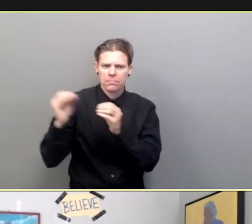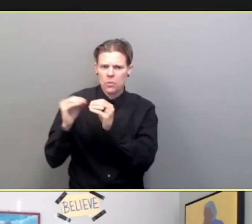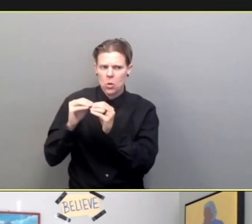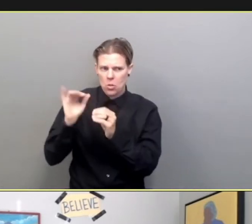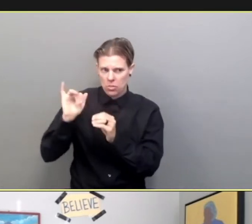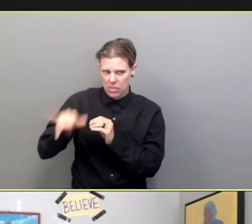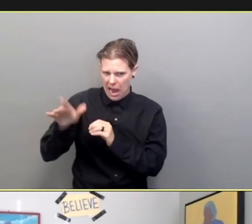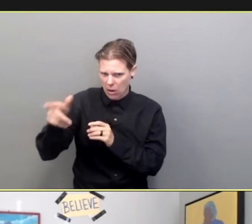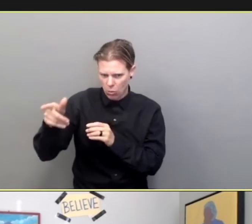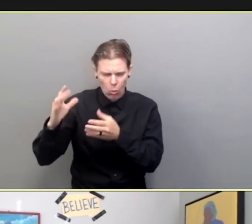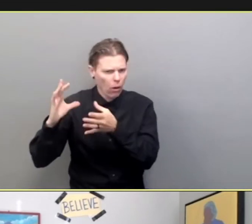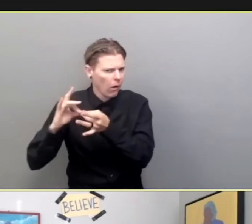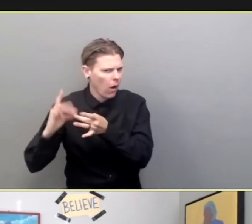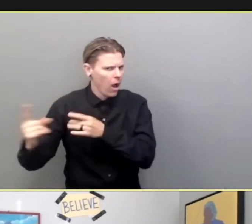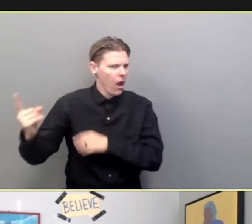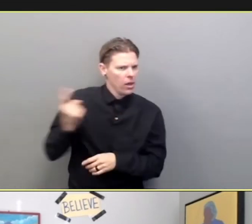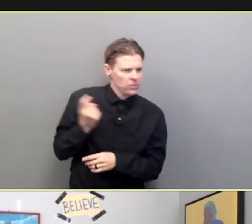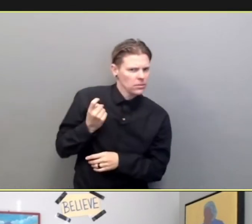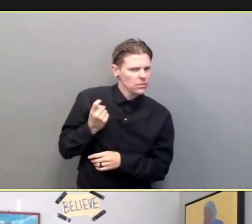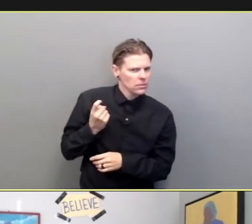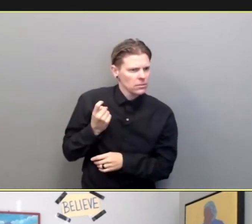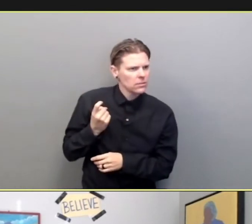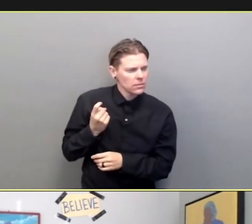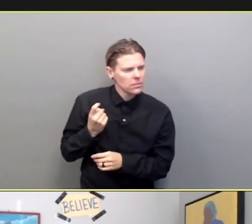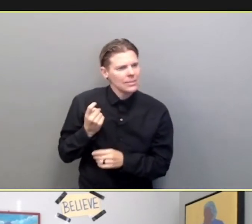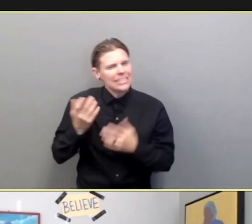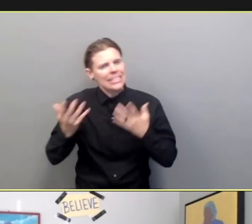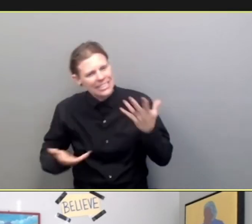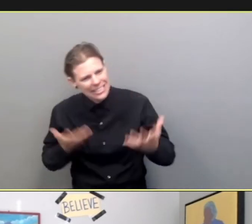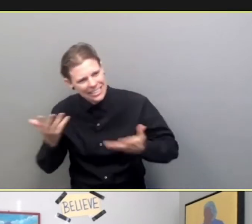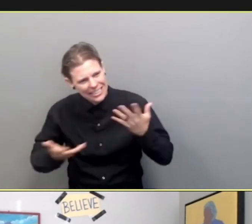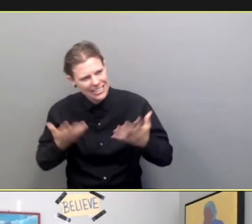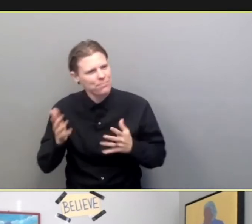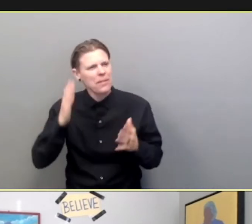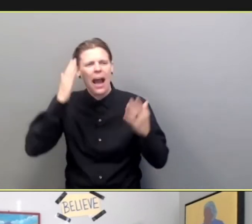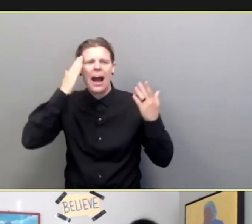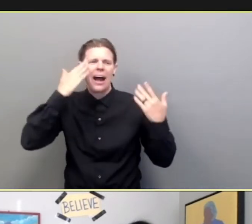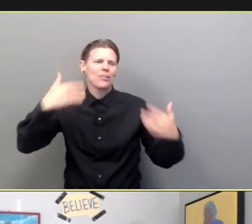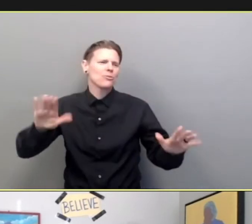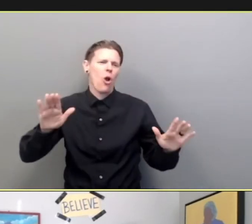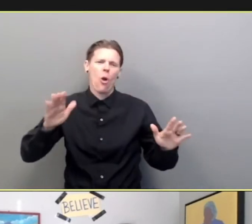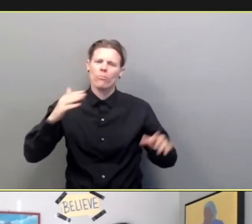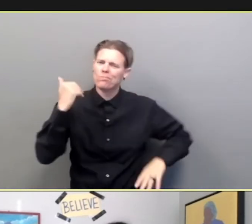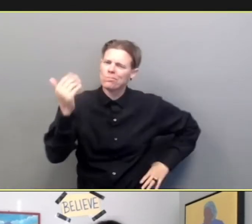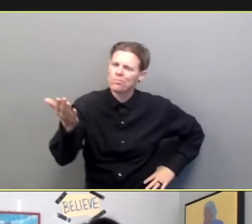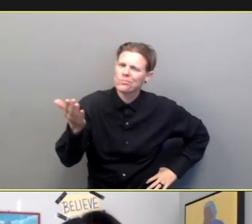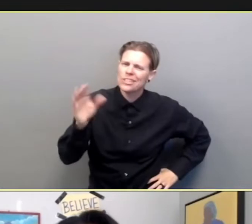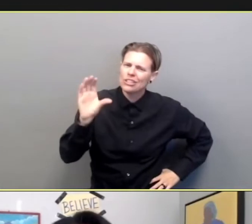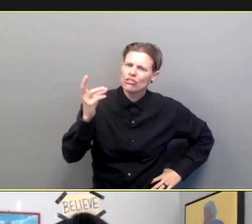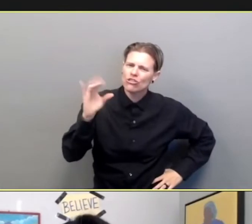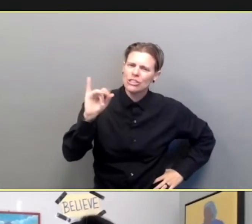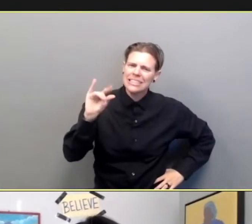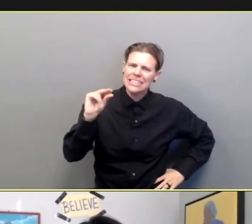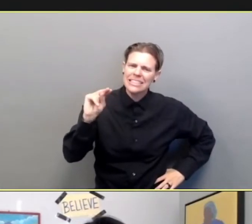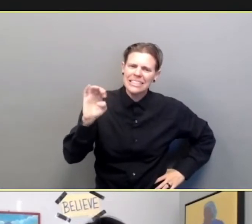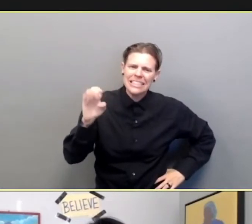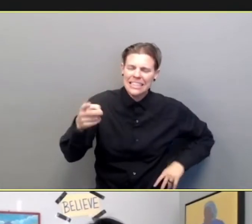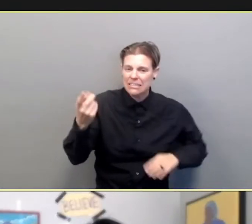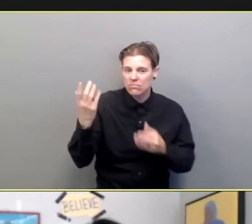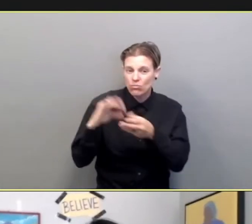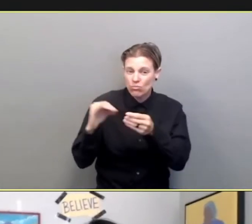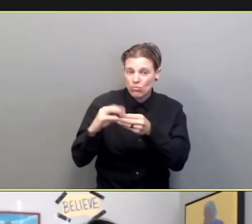in vaccinated individuals. I don't know, Christine, what else would you say to shed light on this proportionality question?